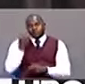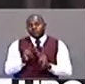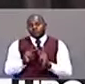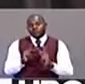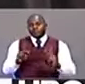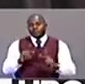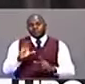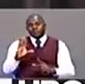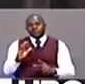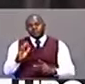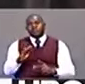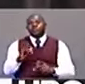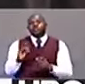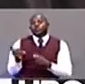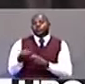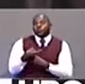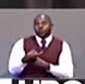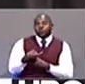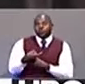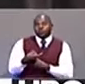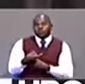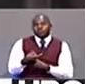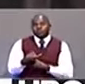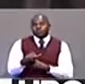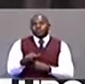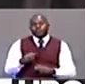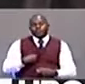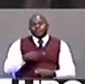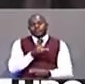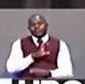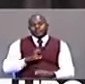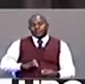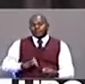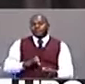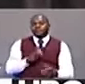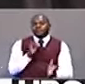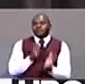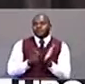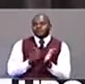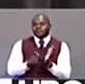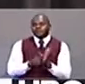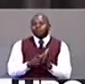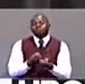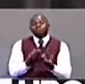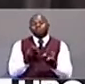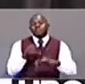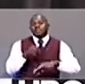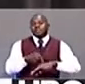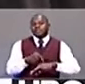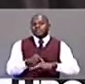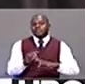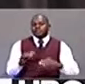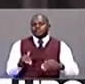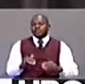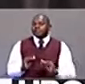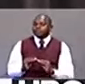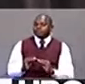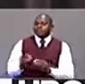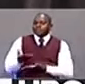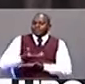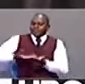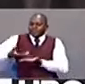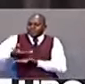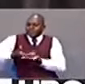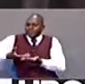Commission, Archdiocese of Gulu. I was the Executive Secretary, and oftentimes we would meet to